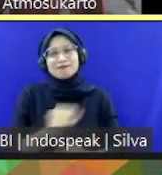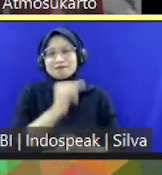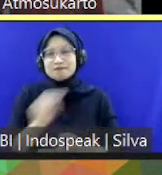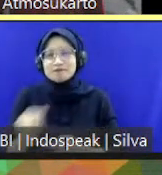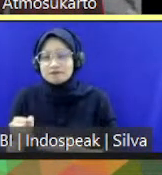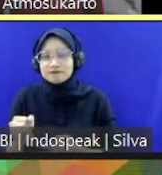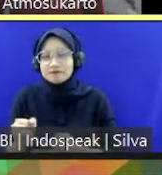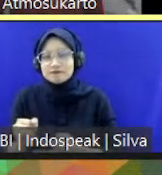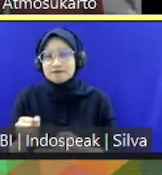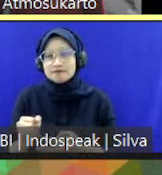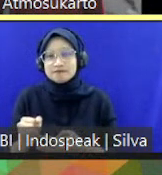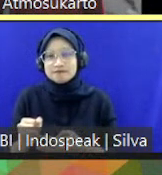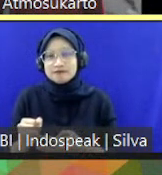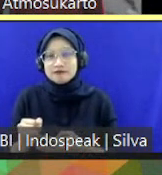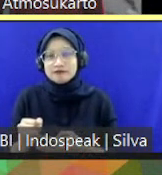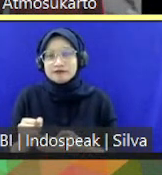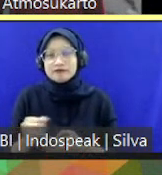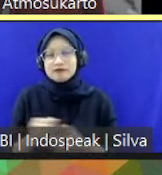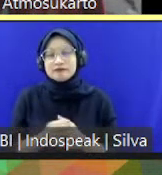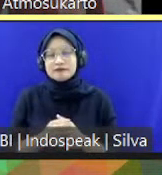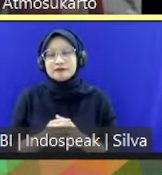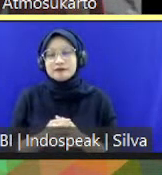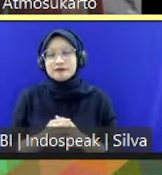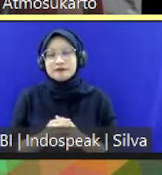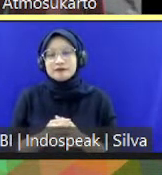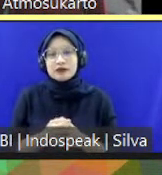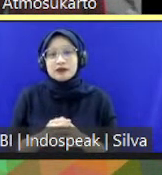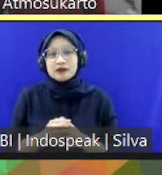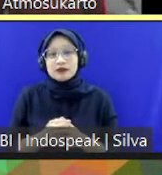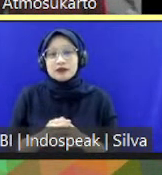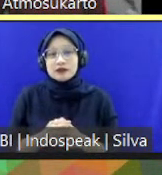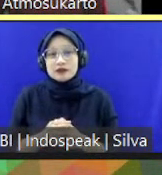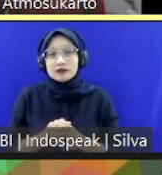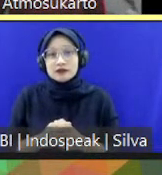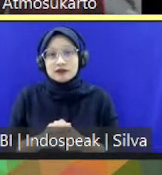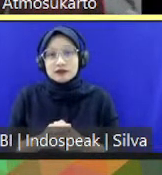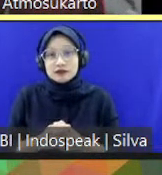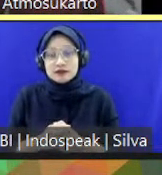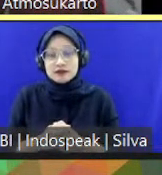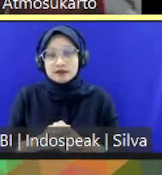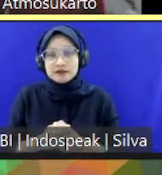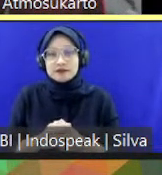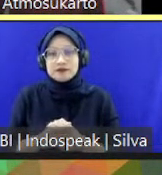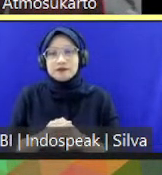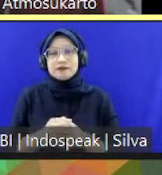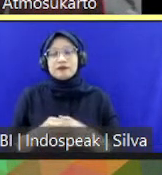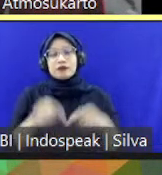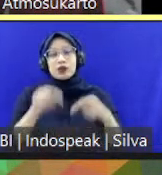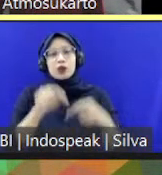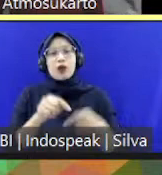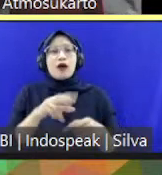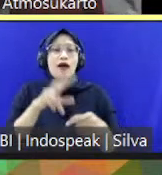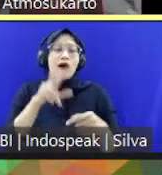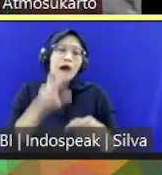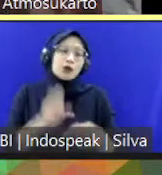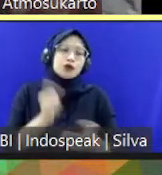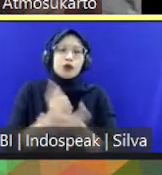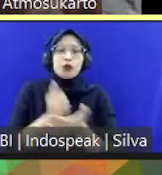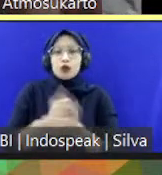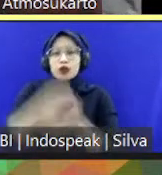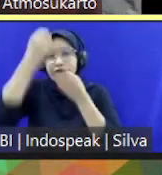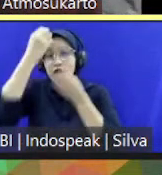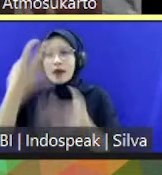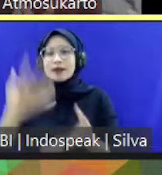like me really decided to try and get out there and put out better scientific information. So